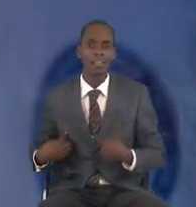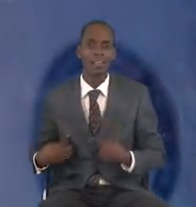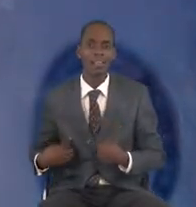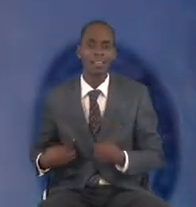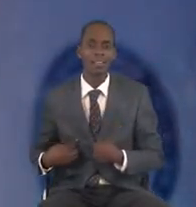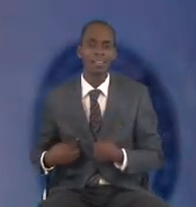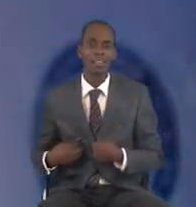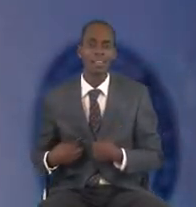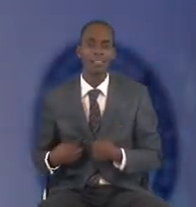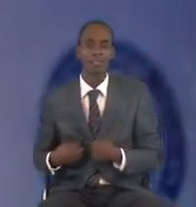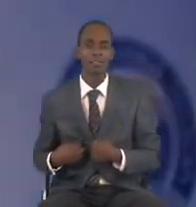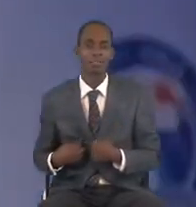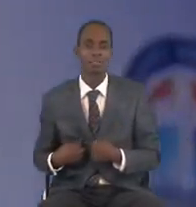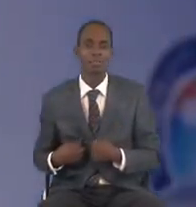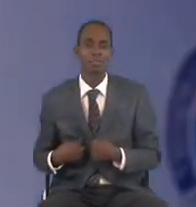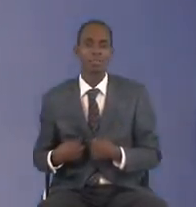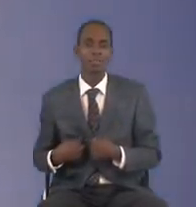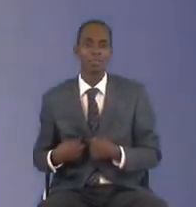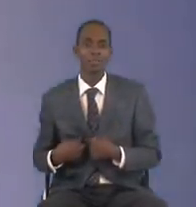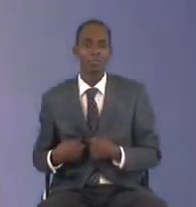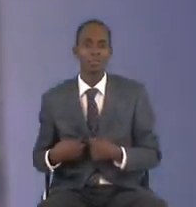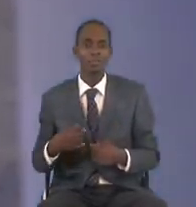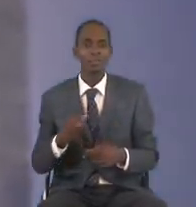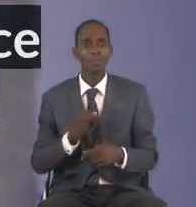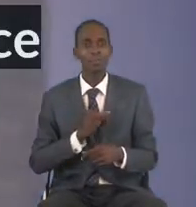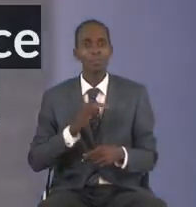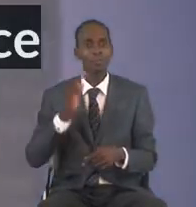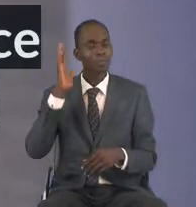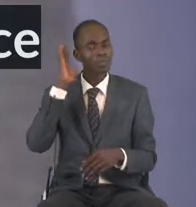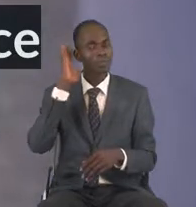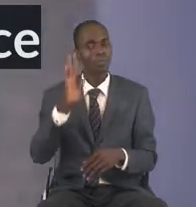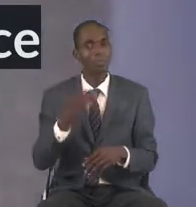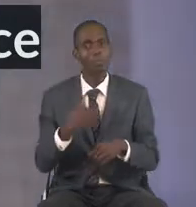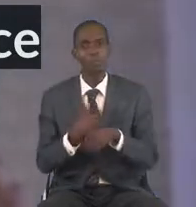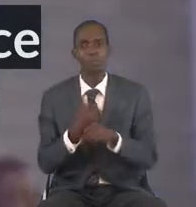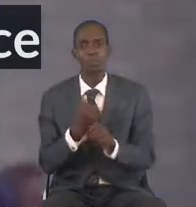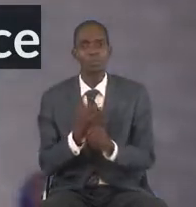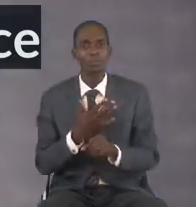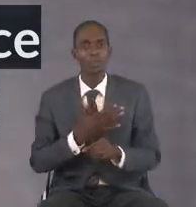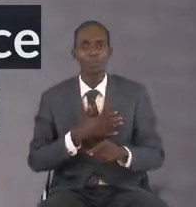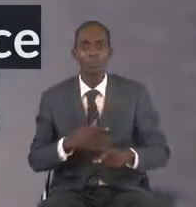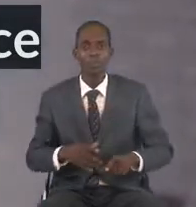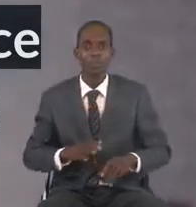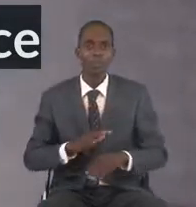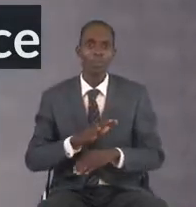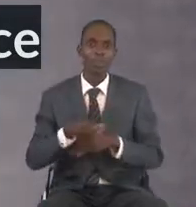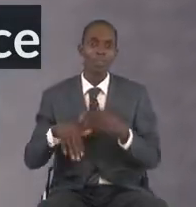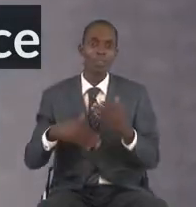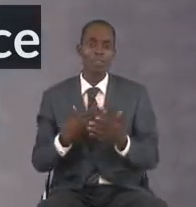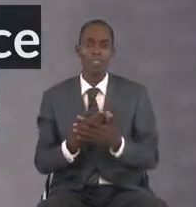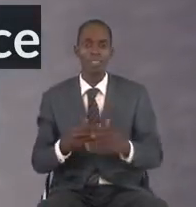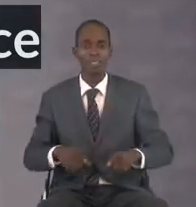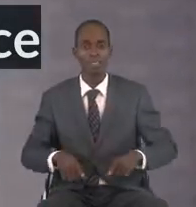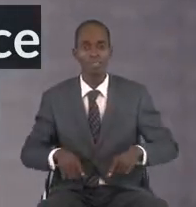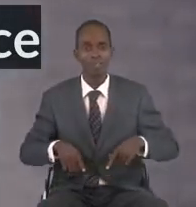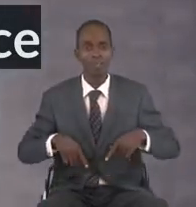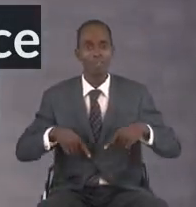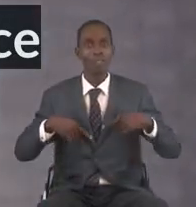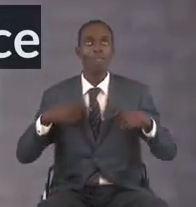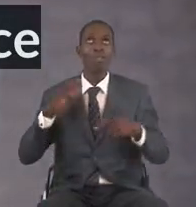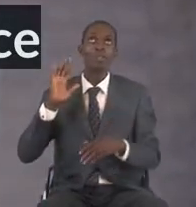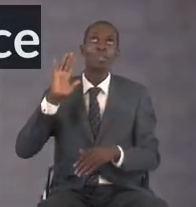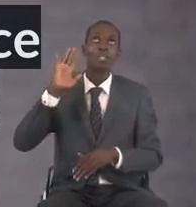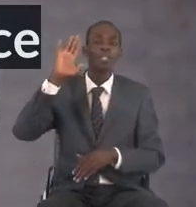heart. I will make my own life your